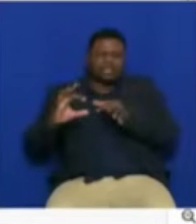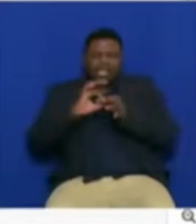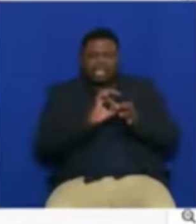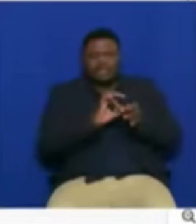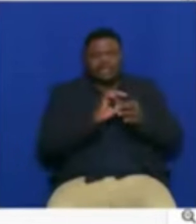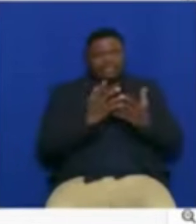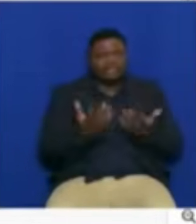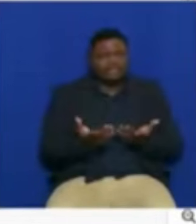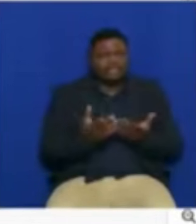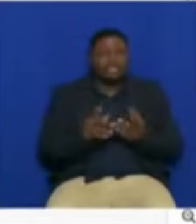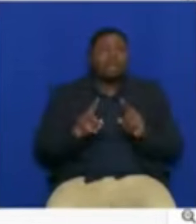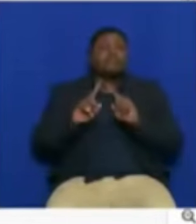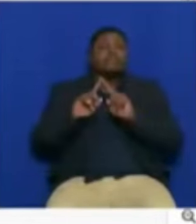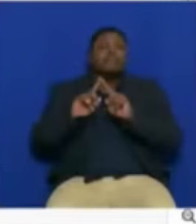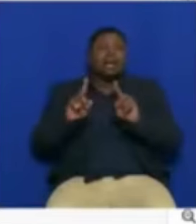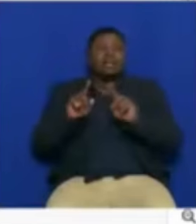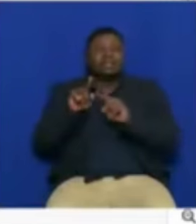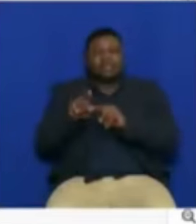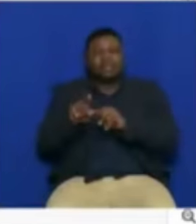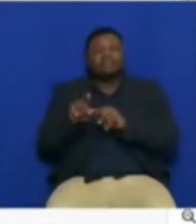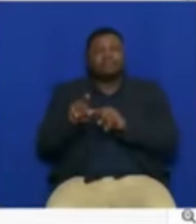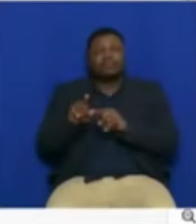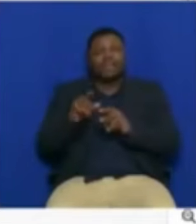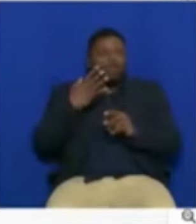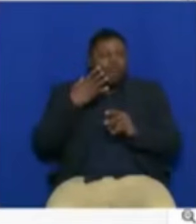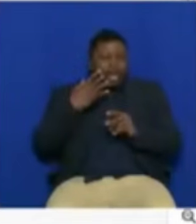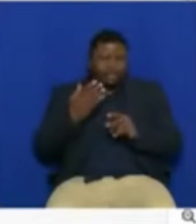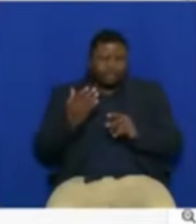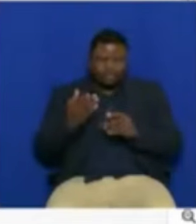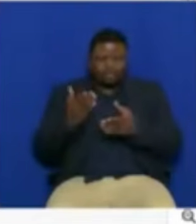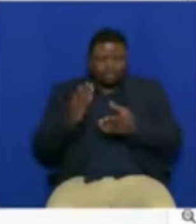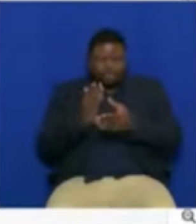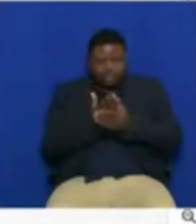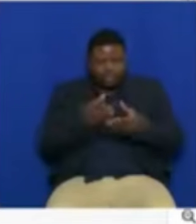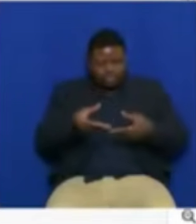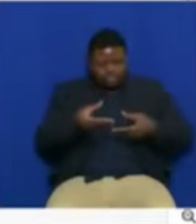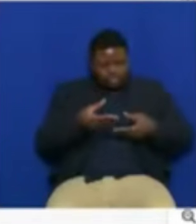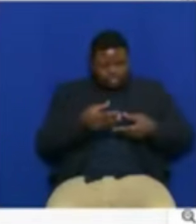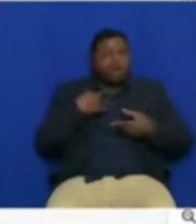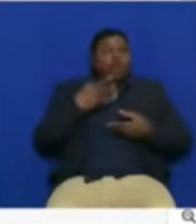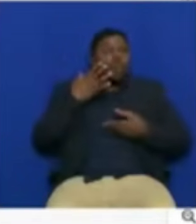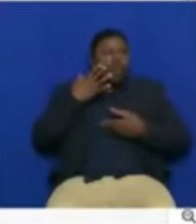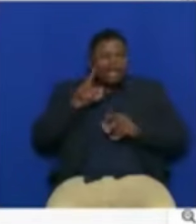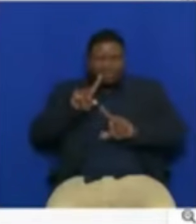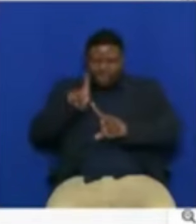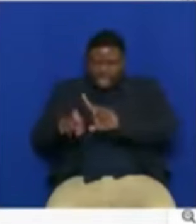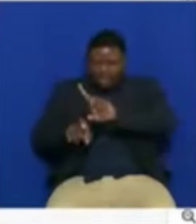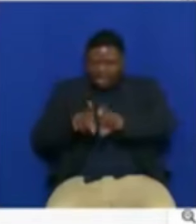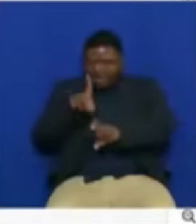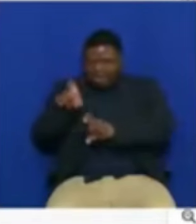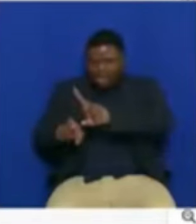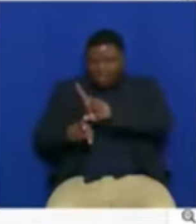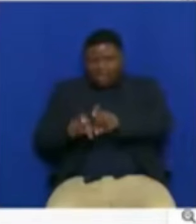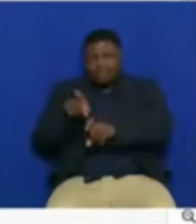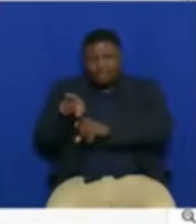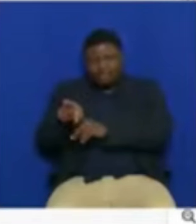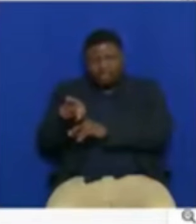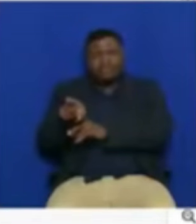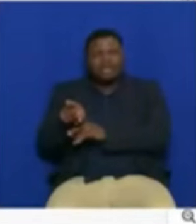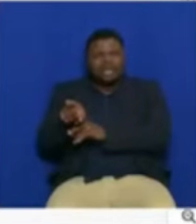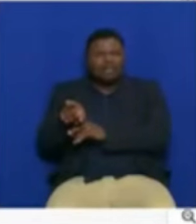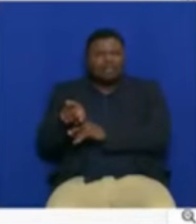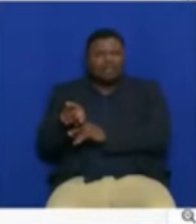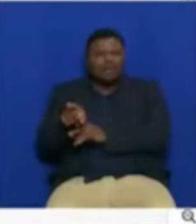into this docket, you would find that what is being said, and although it's scant in